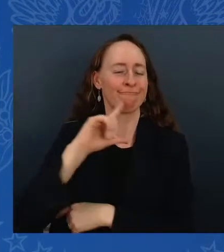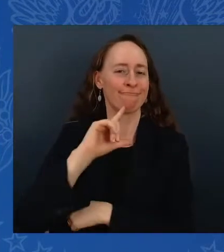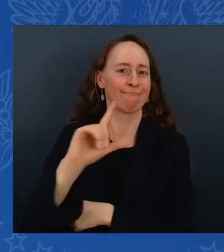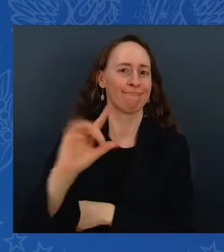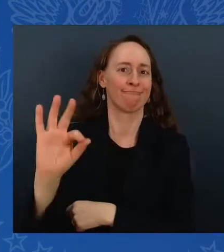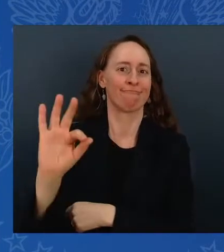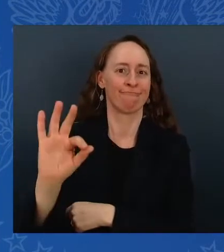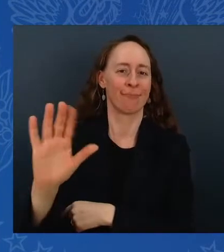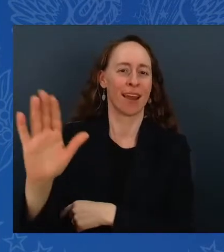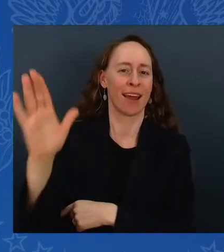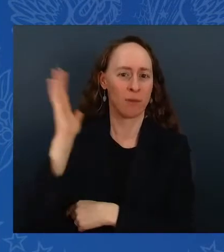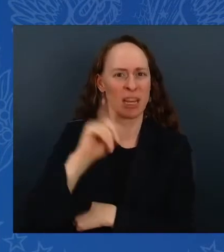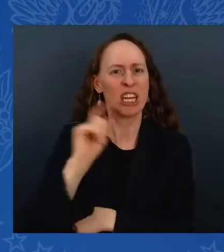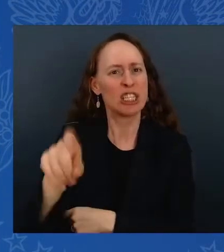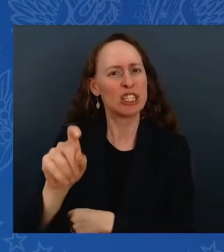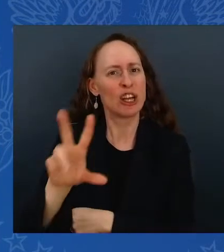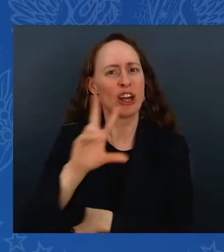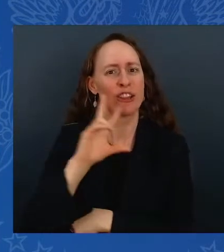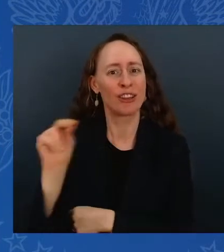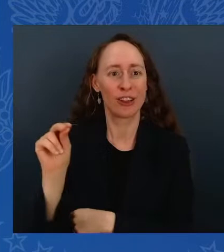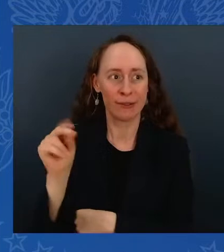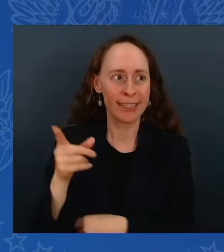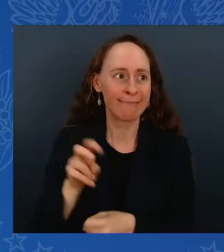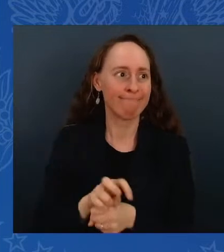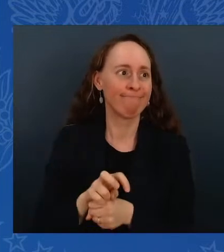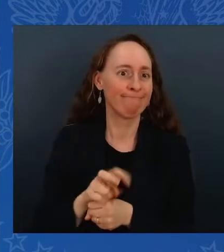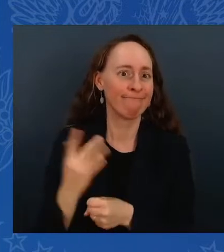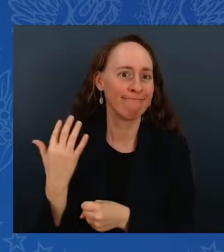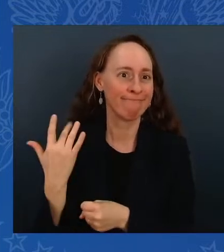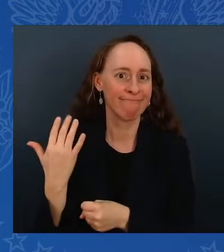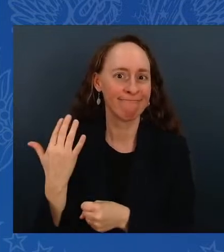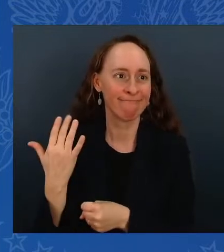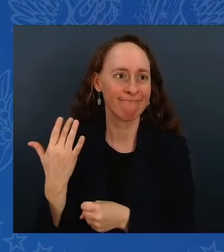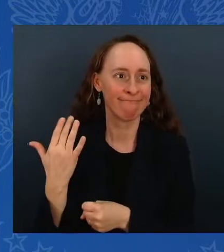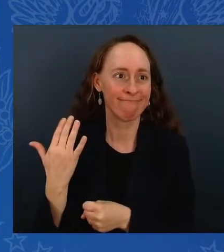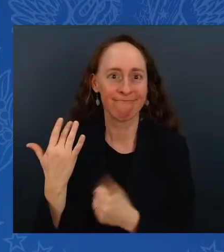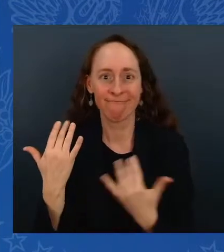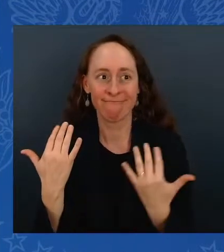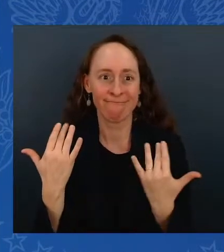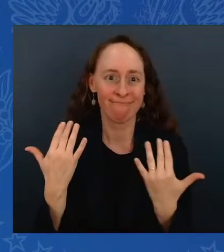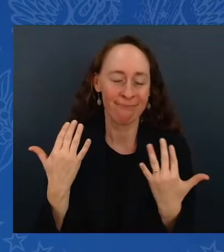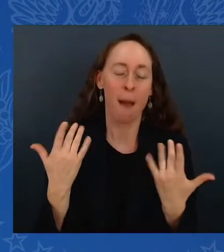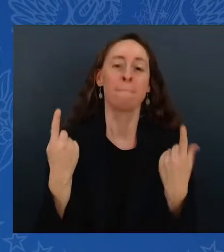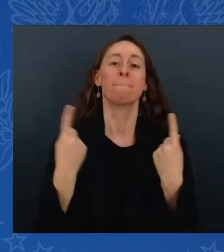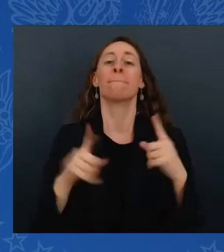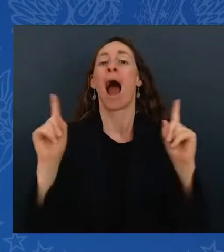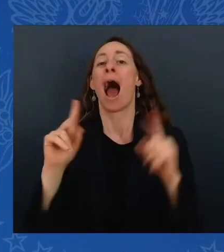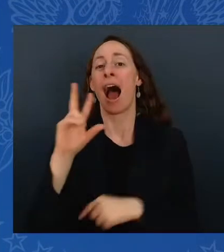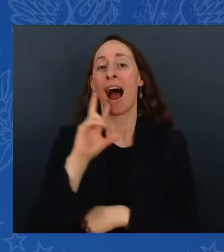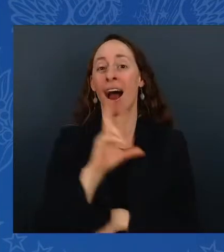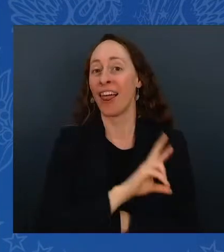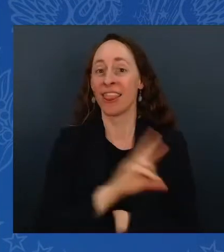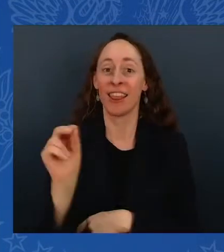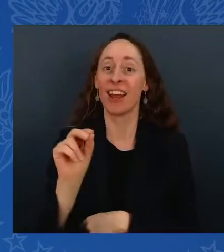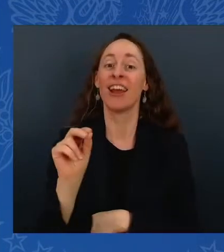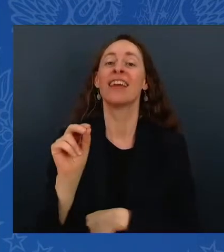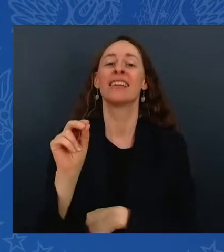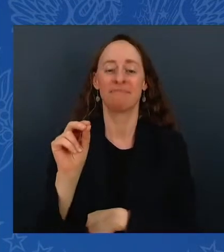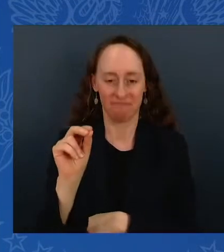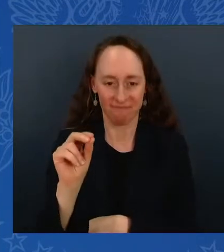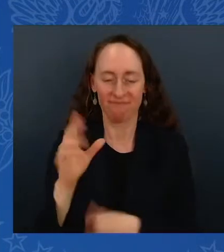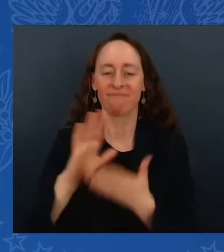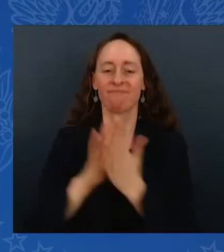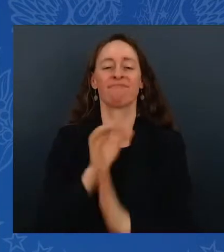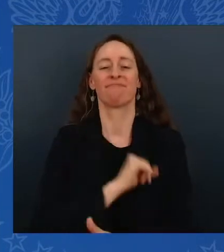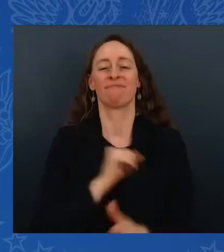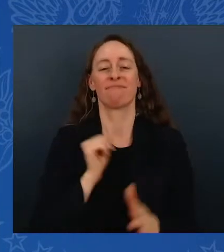sworn in after he turned 30 years old, and then served the United States Senate for 36 years. And